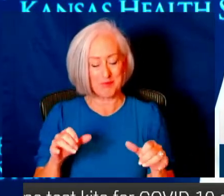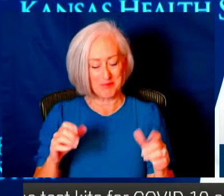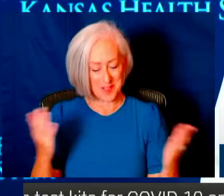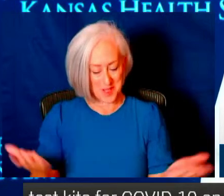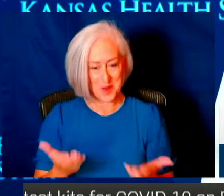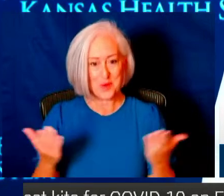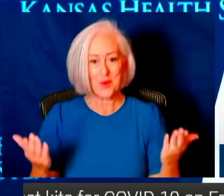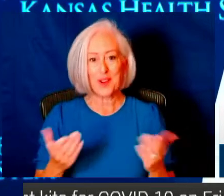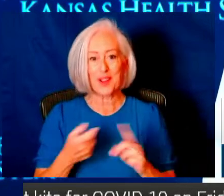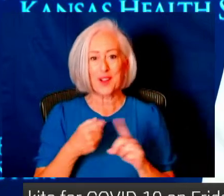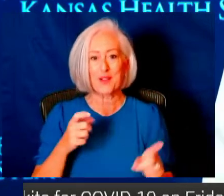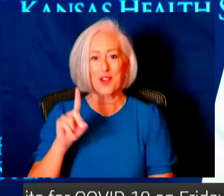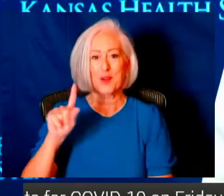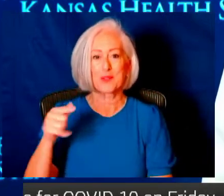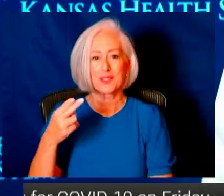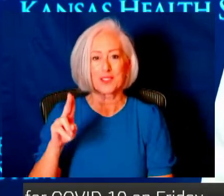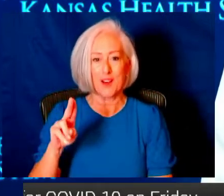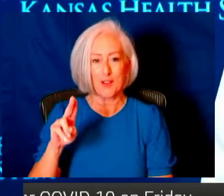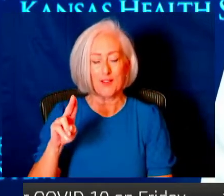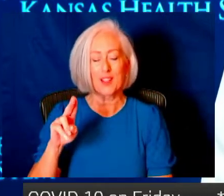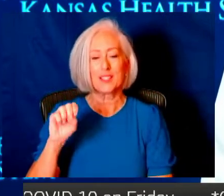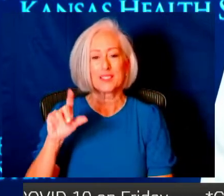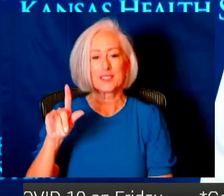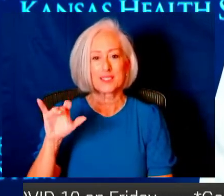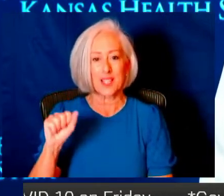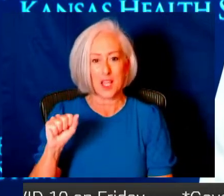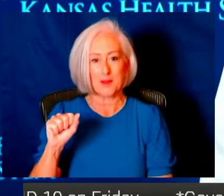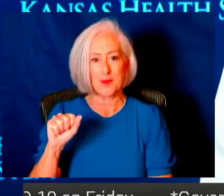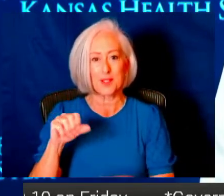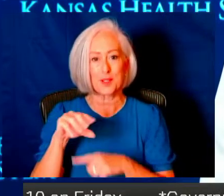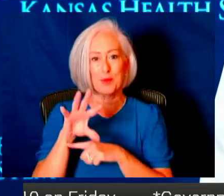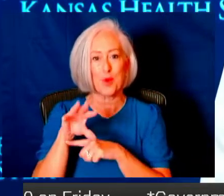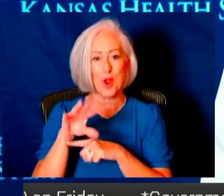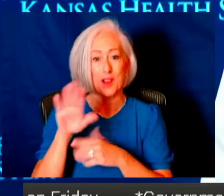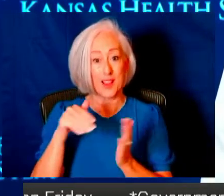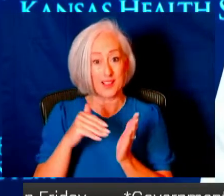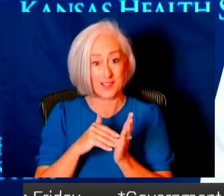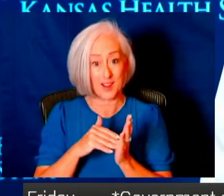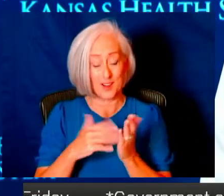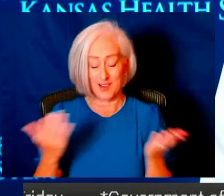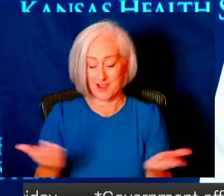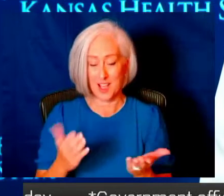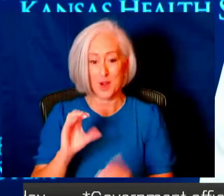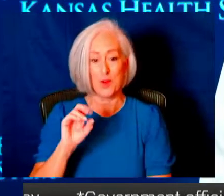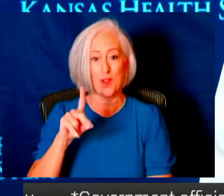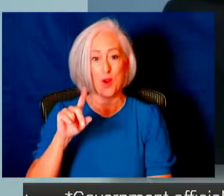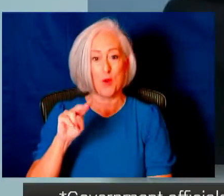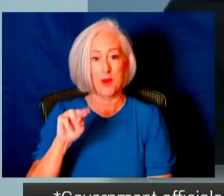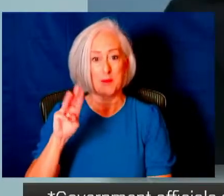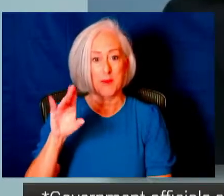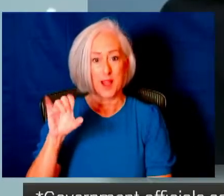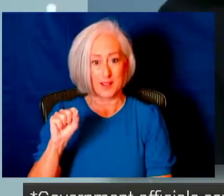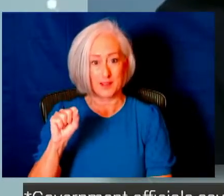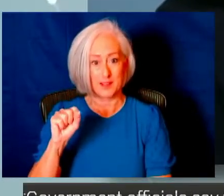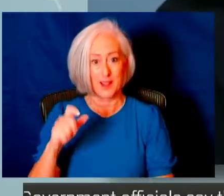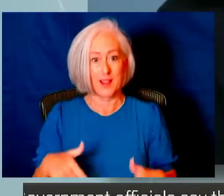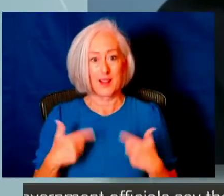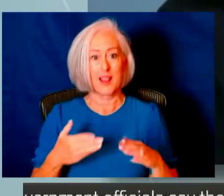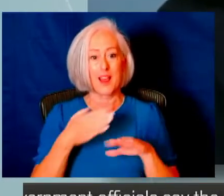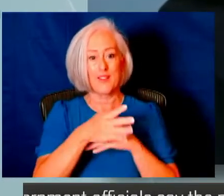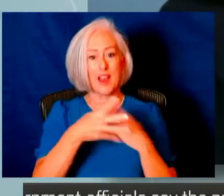Family Broadcast Studio today on Open Mics, Life After Incarceration. You're